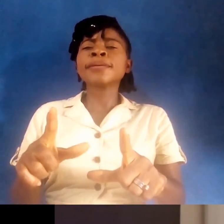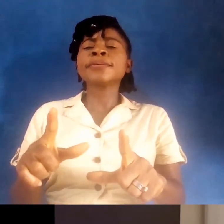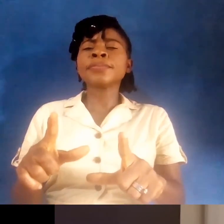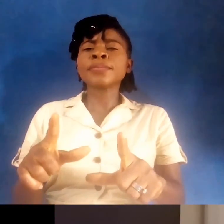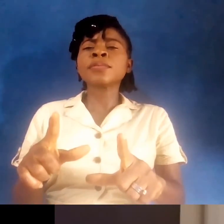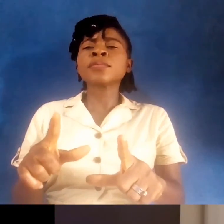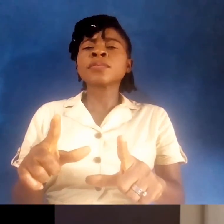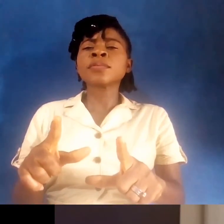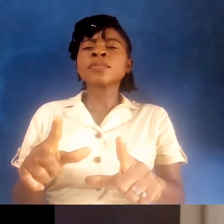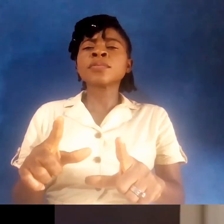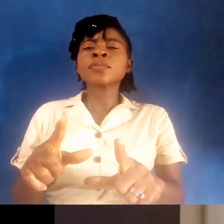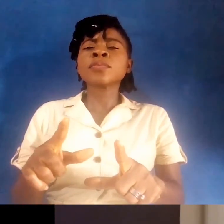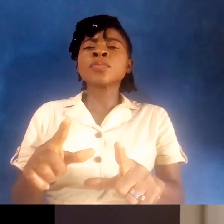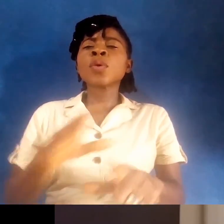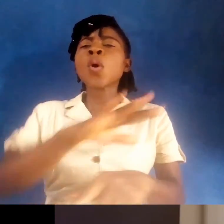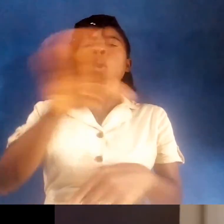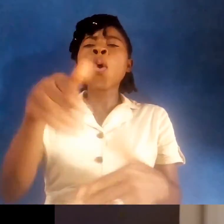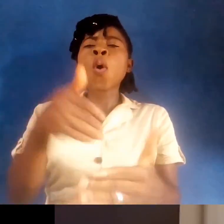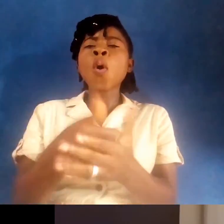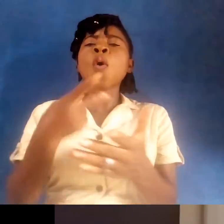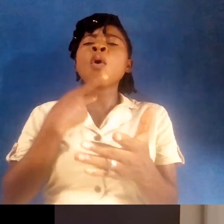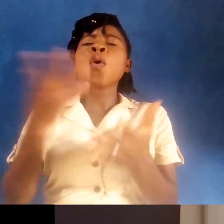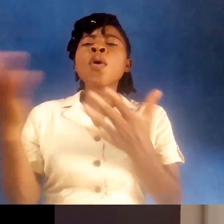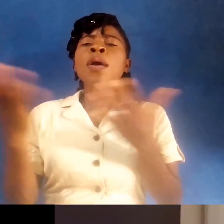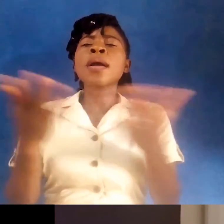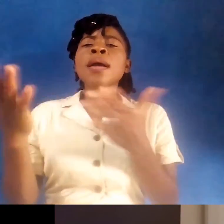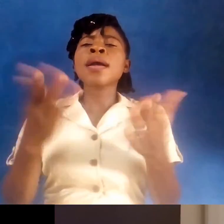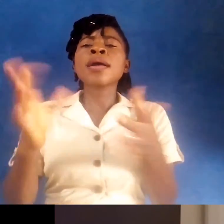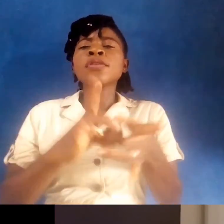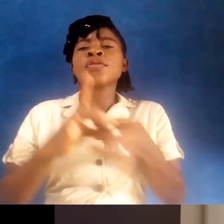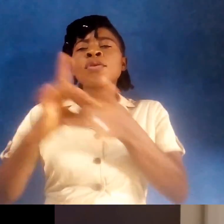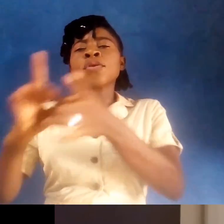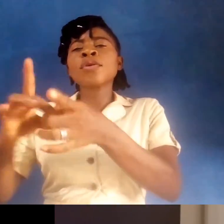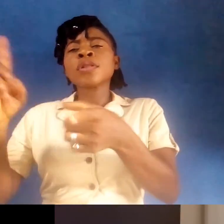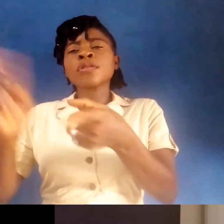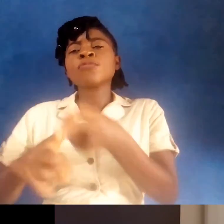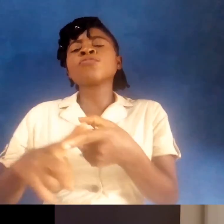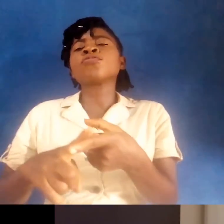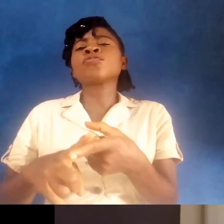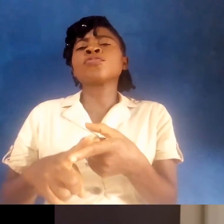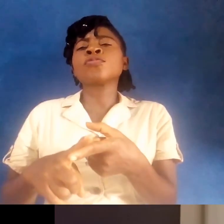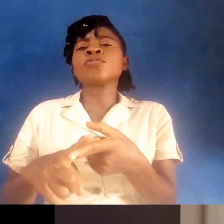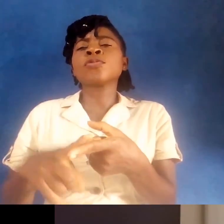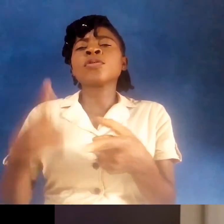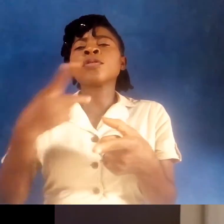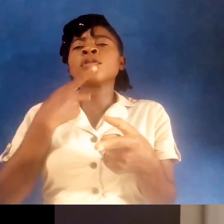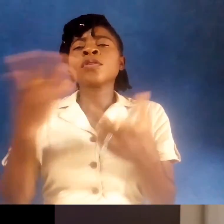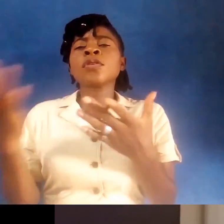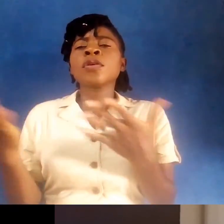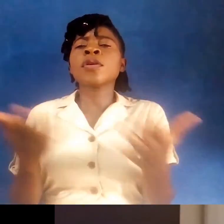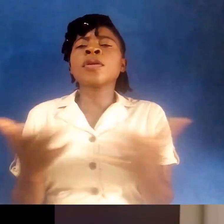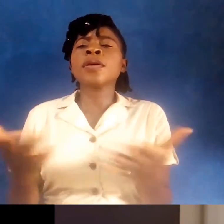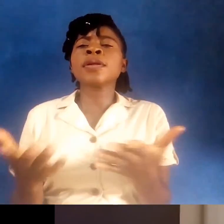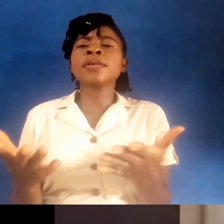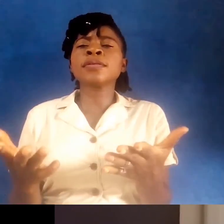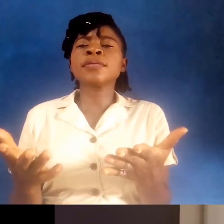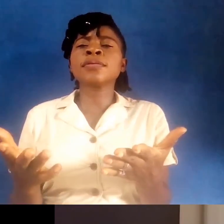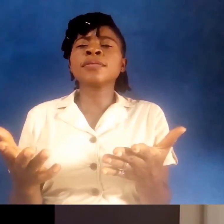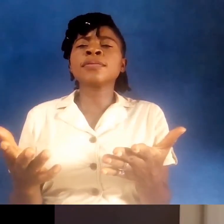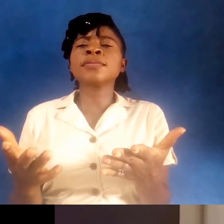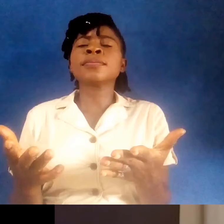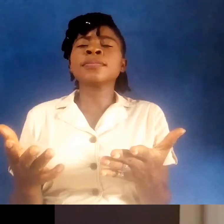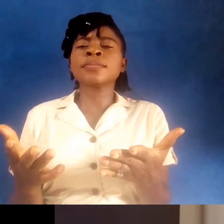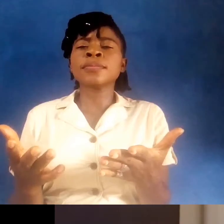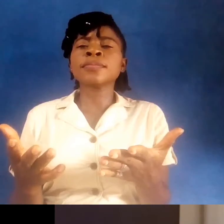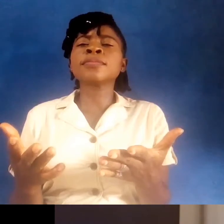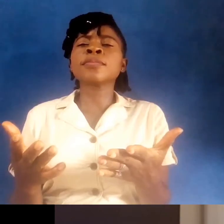co-sign gestures form an integral system with the signs, just like the co-speech gestures form with